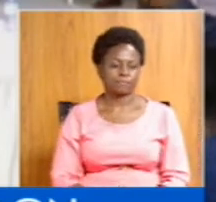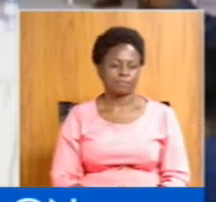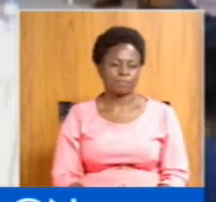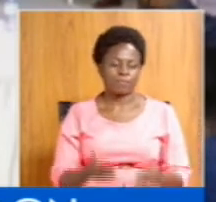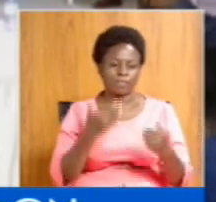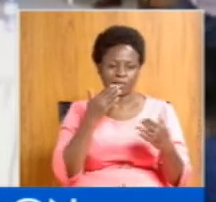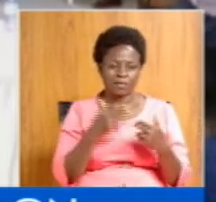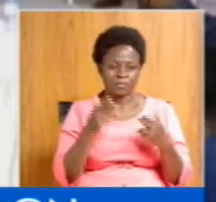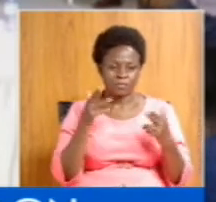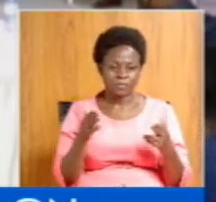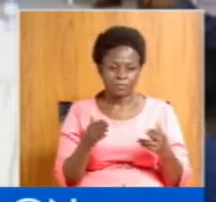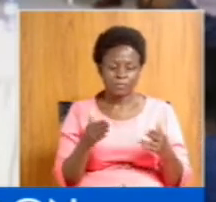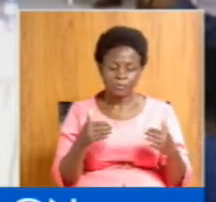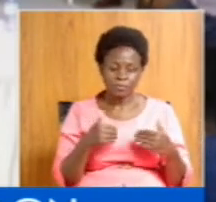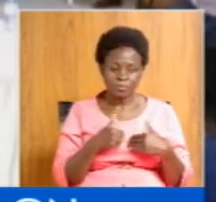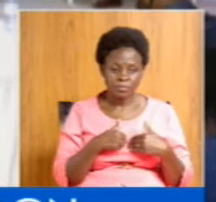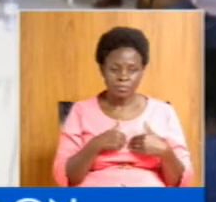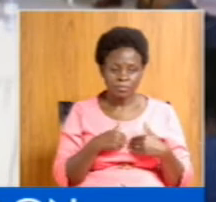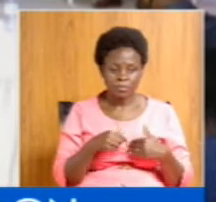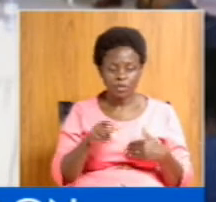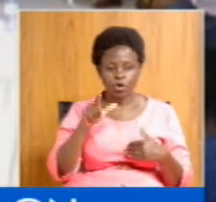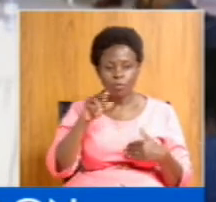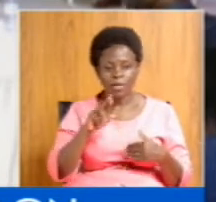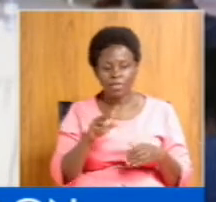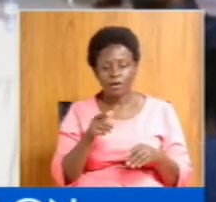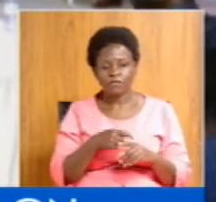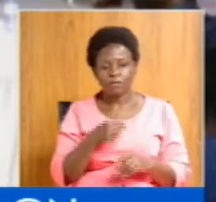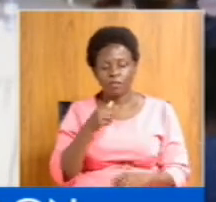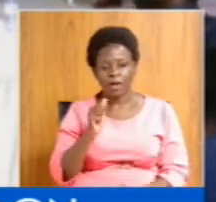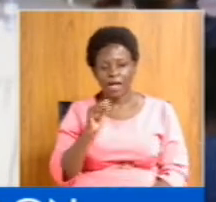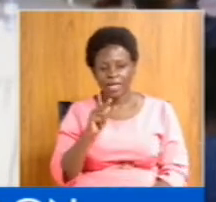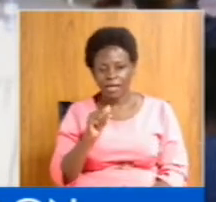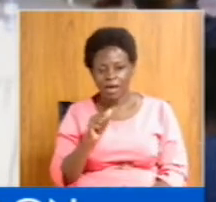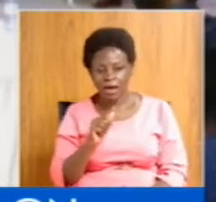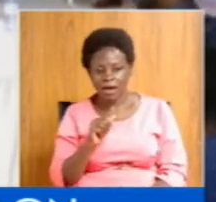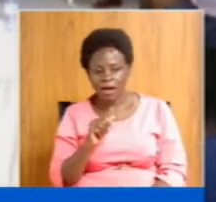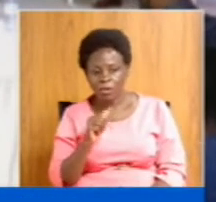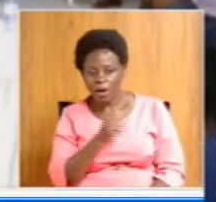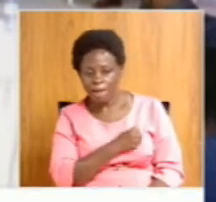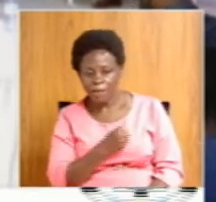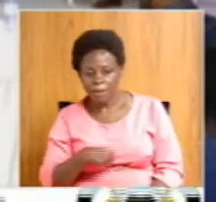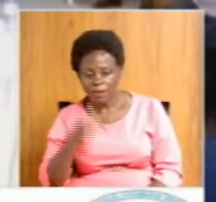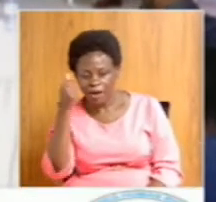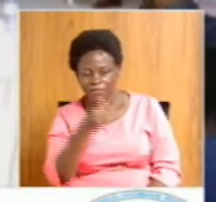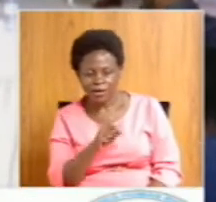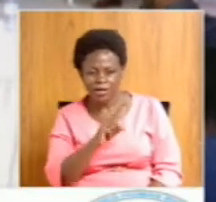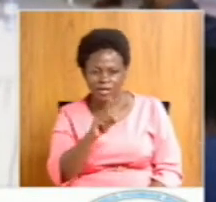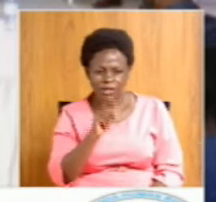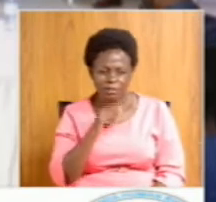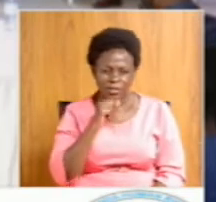thank you very much I'm Faith Lumonya from Akina Mama Africa I just have a question for